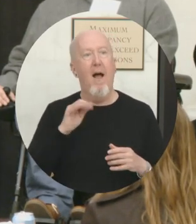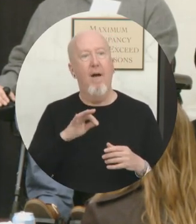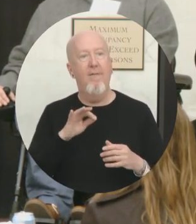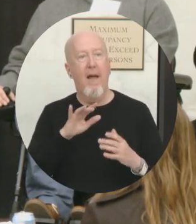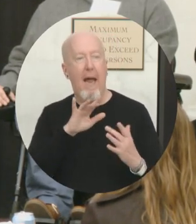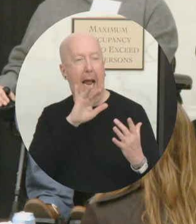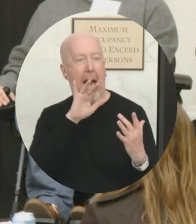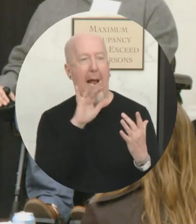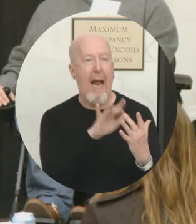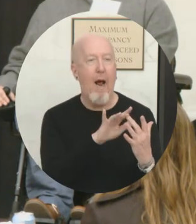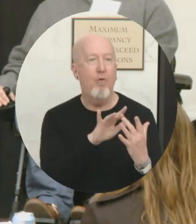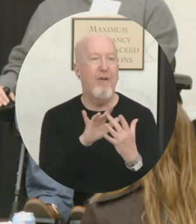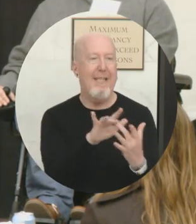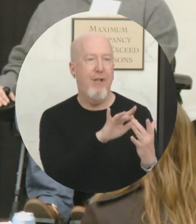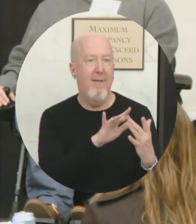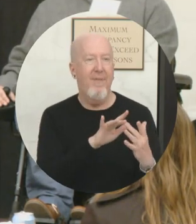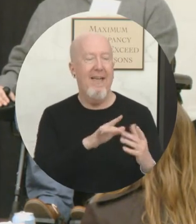specific